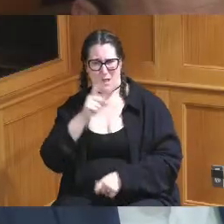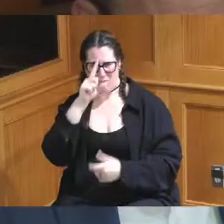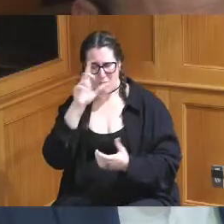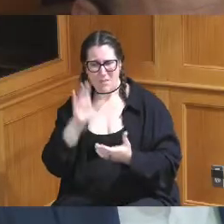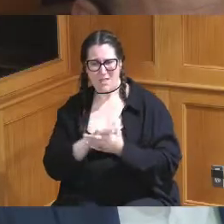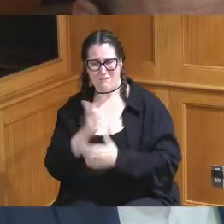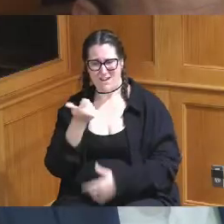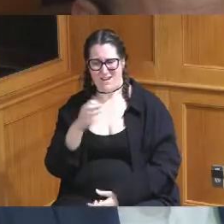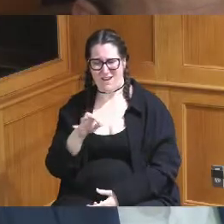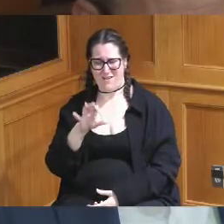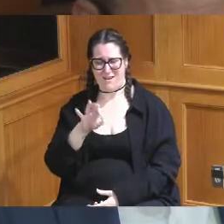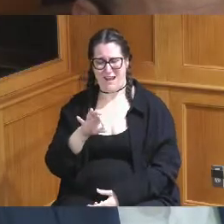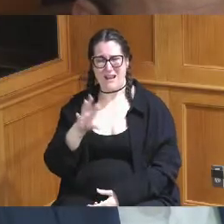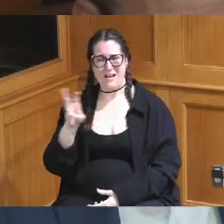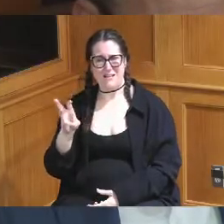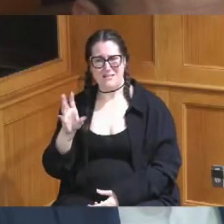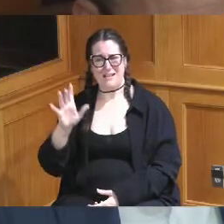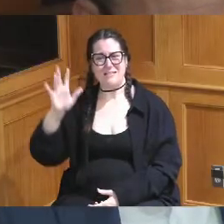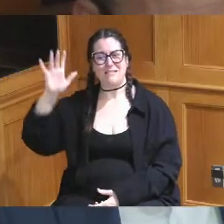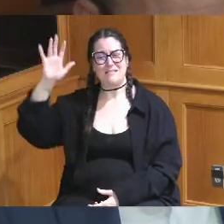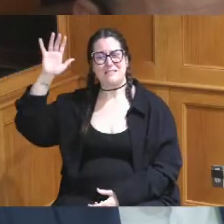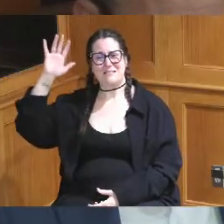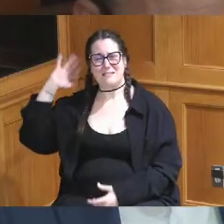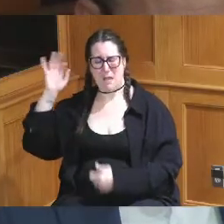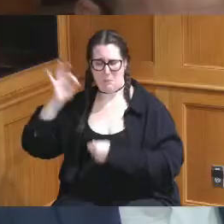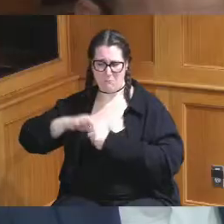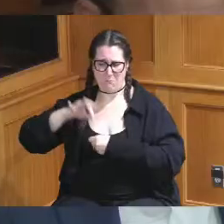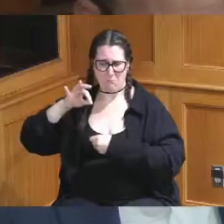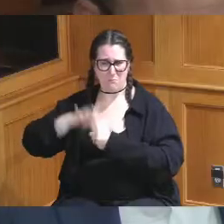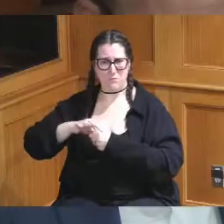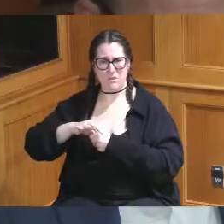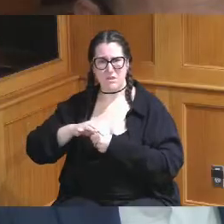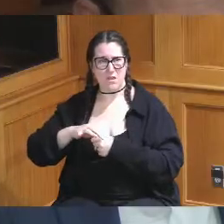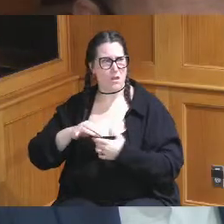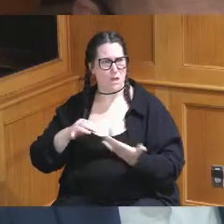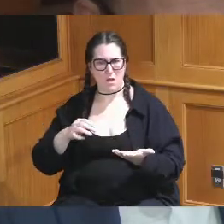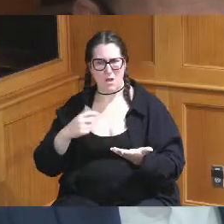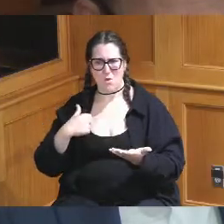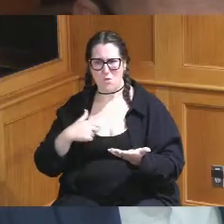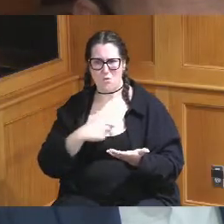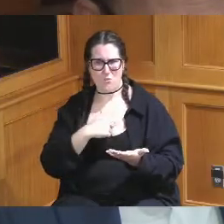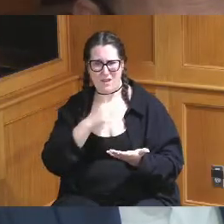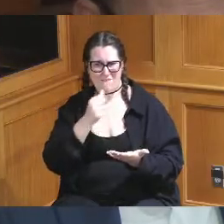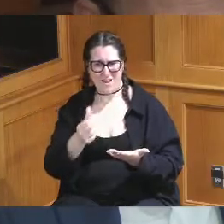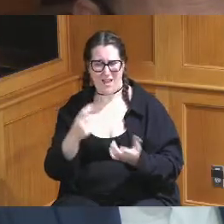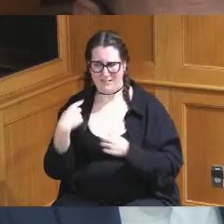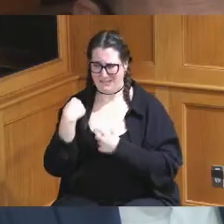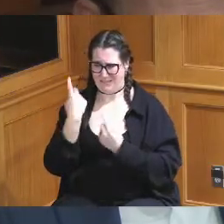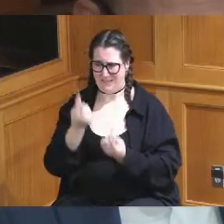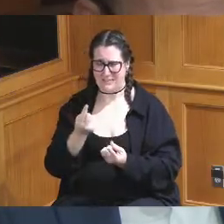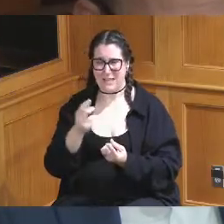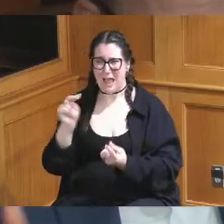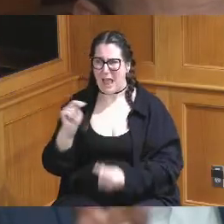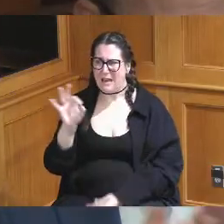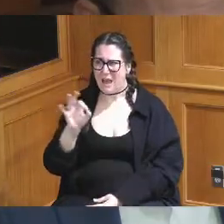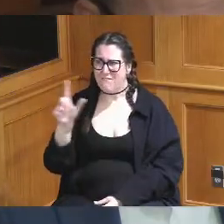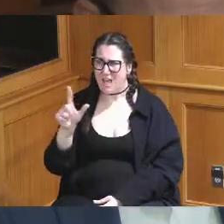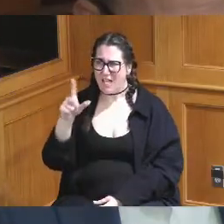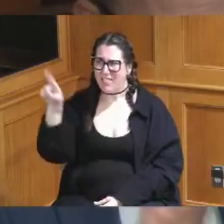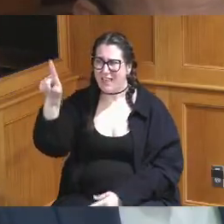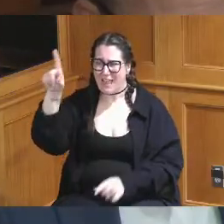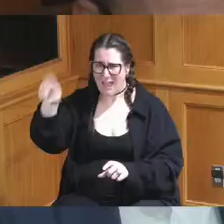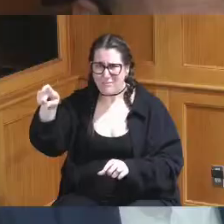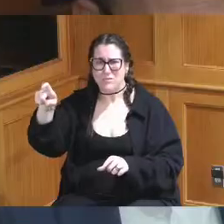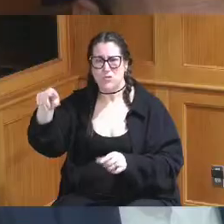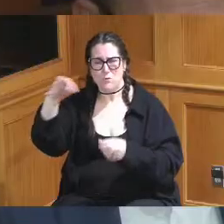in 1996, we ain't been to the polls since 1996. And if the NFL they got to take it to the NFL and